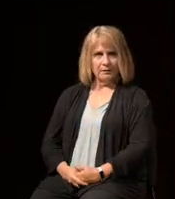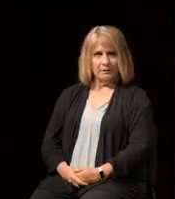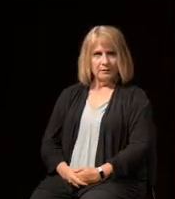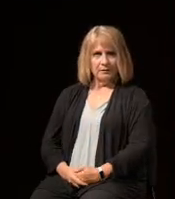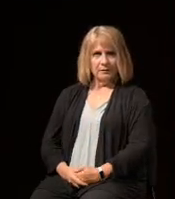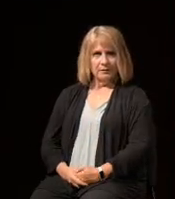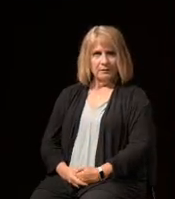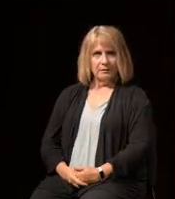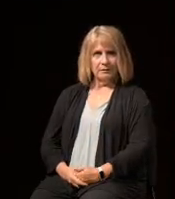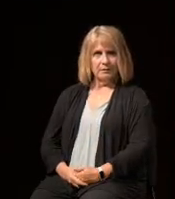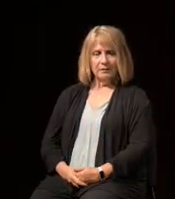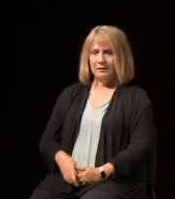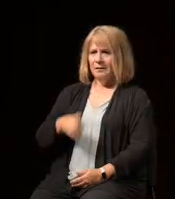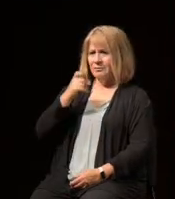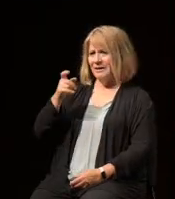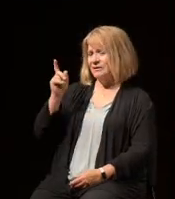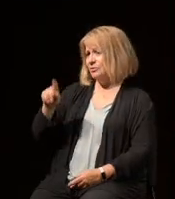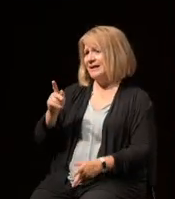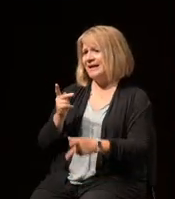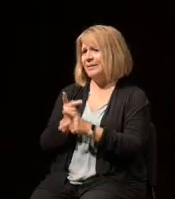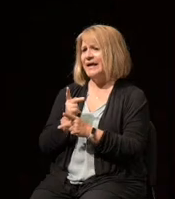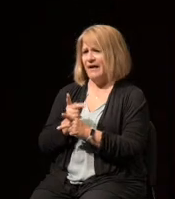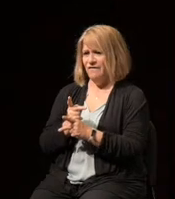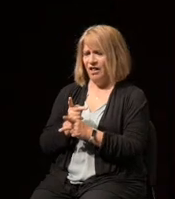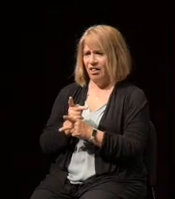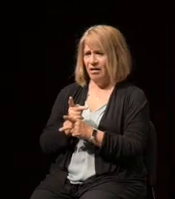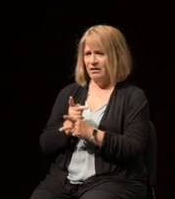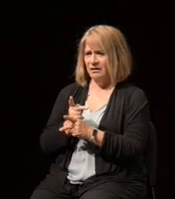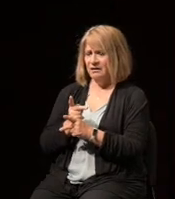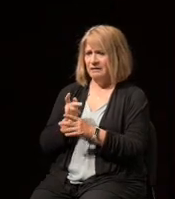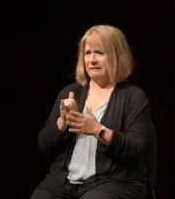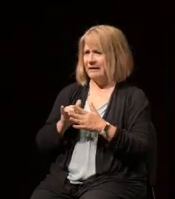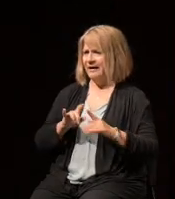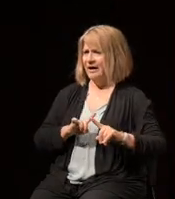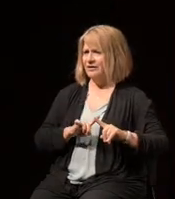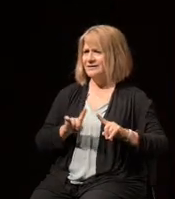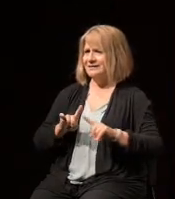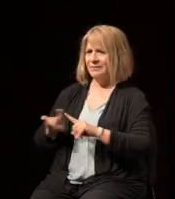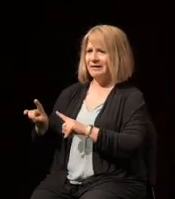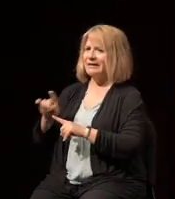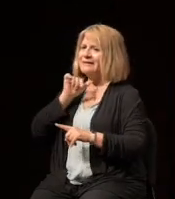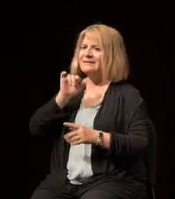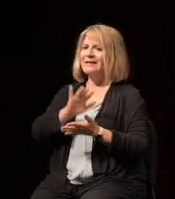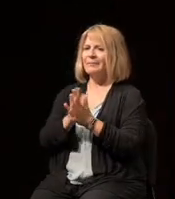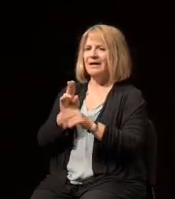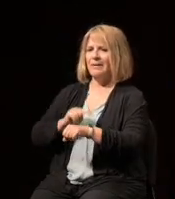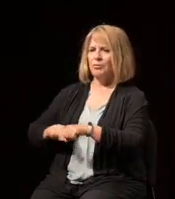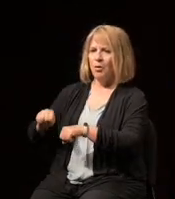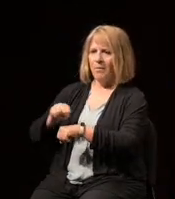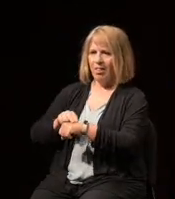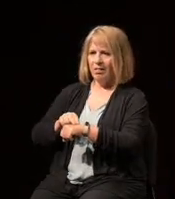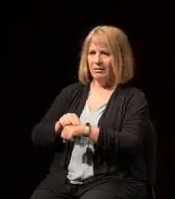because we have to be careful that our disparity is not normalized.